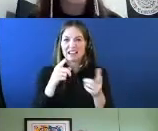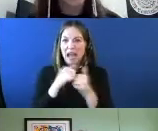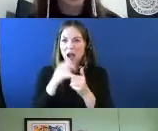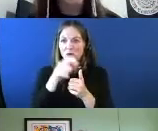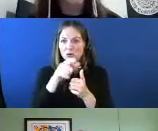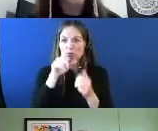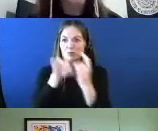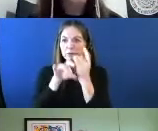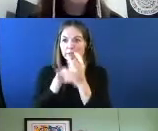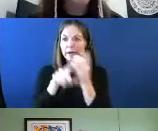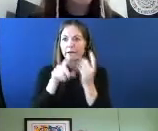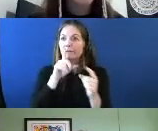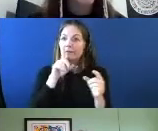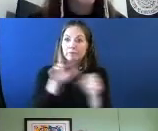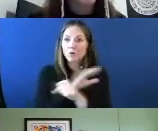community feedback.